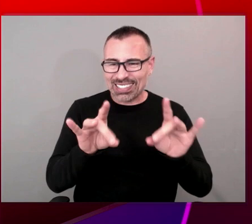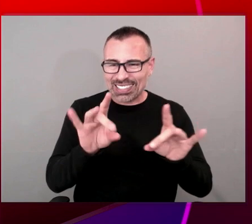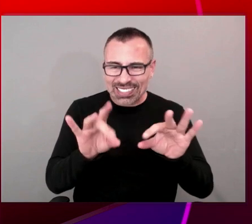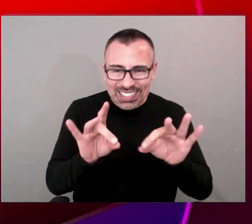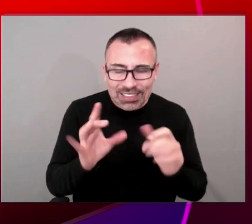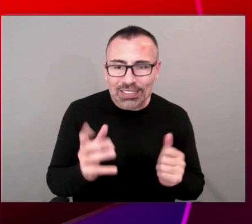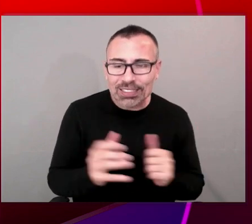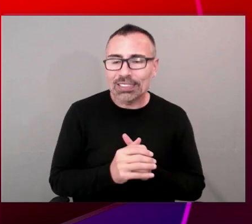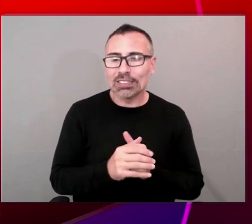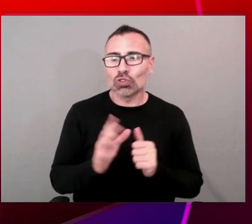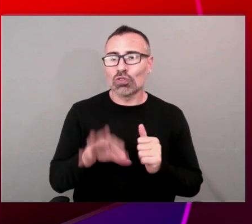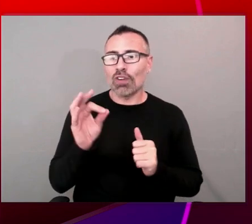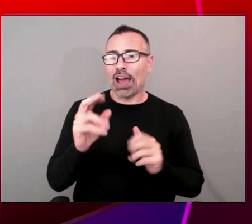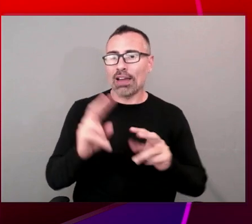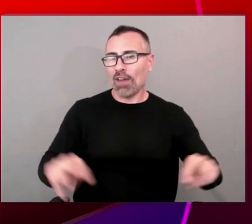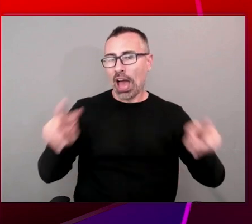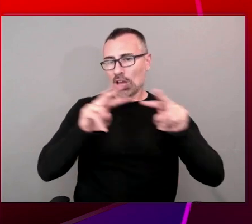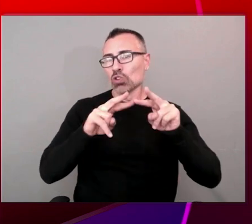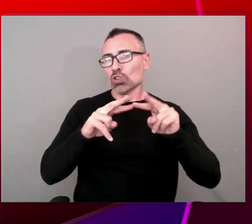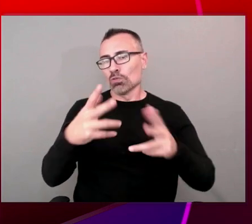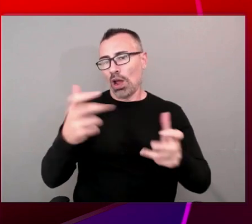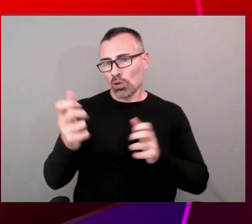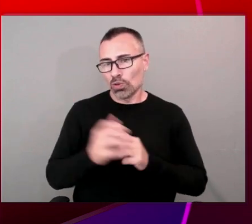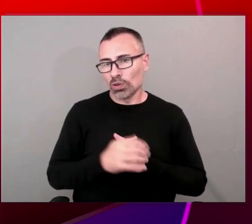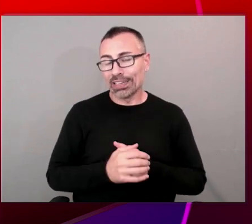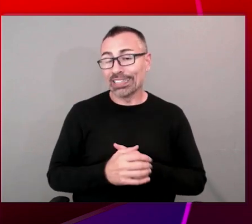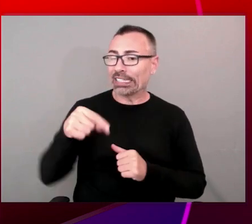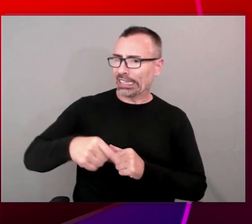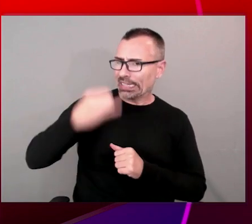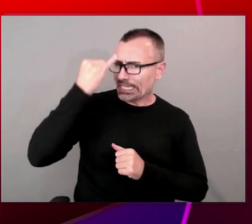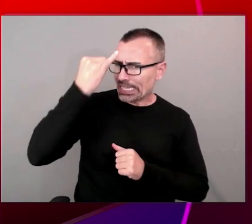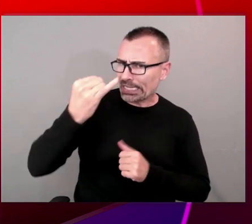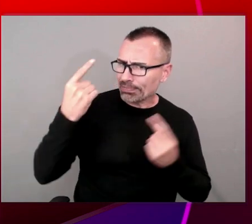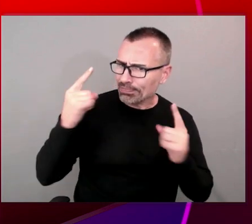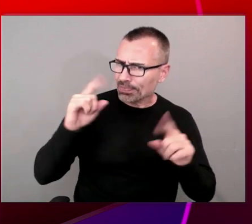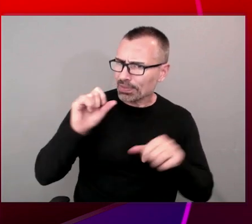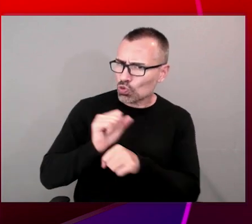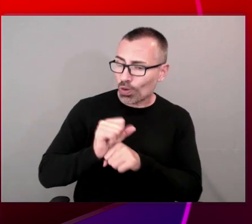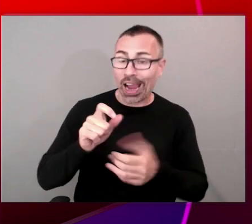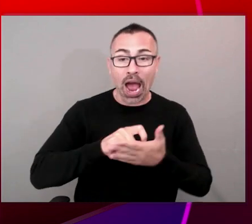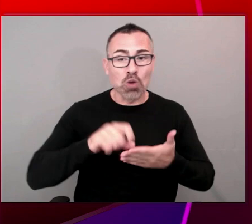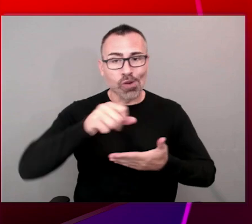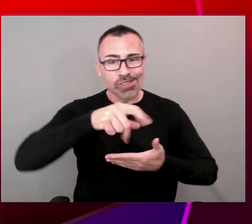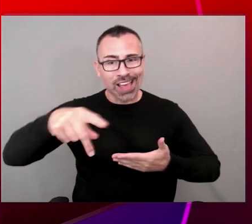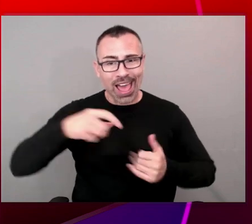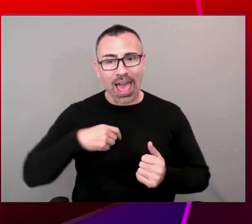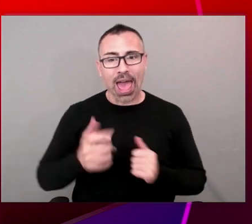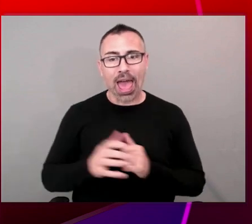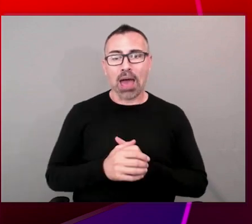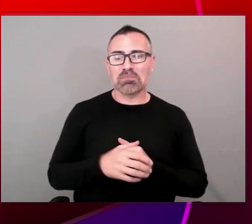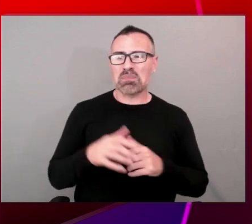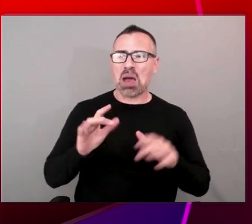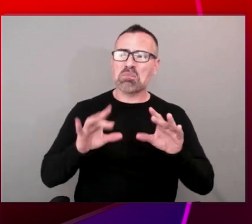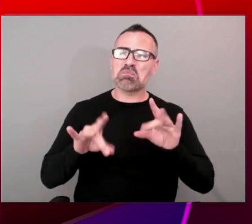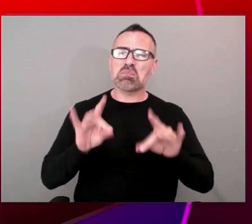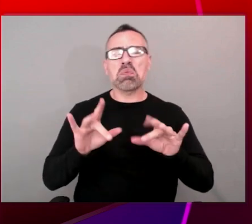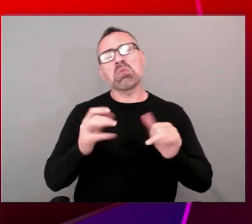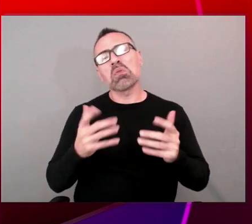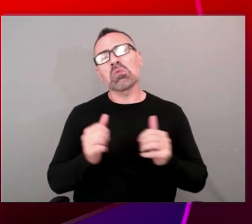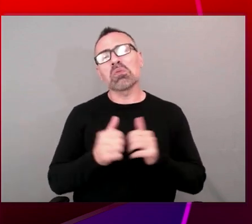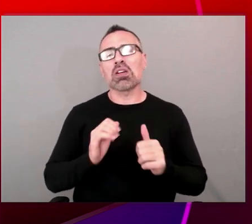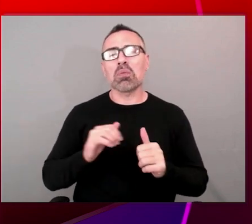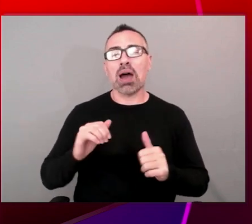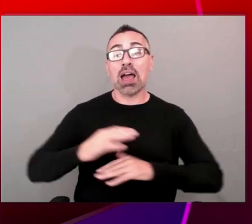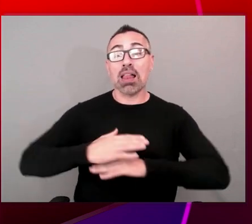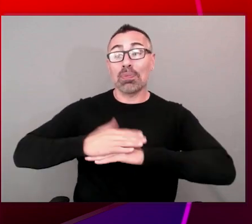does this idea work? I wrote the app, I tinkered with it on my laptop. I want to share it with you and see, do you like it?